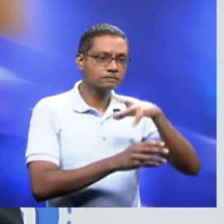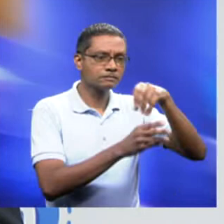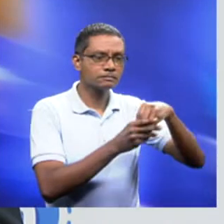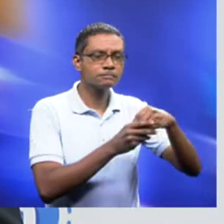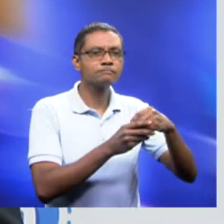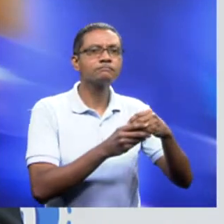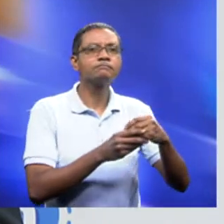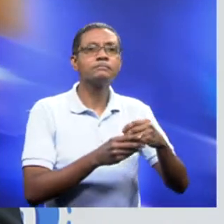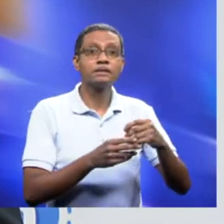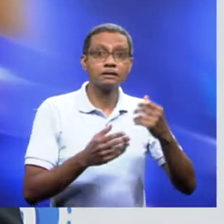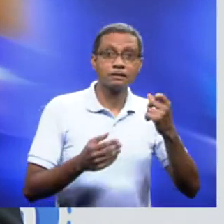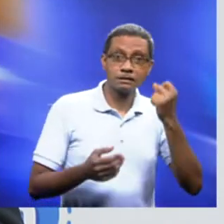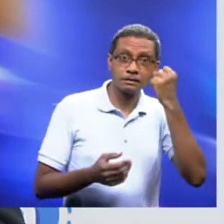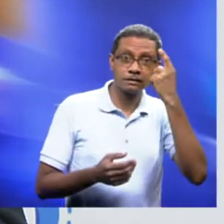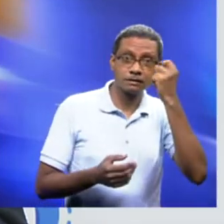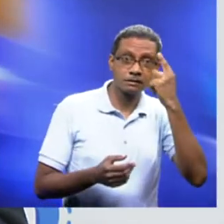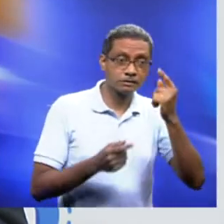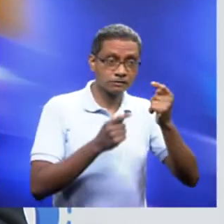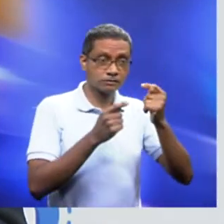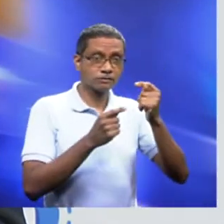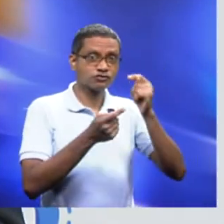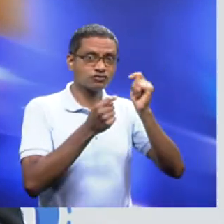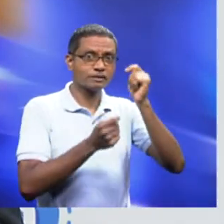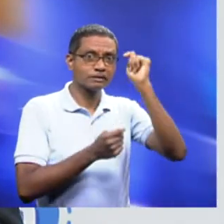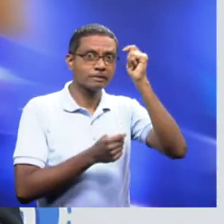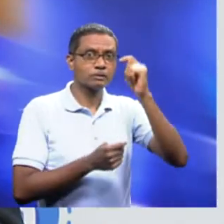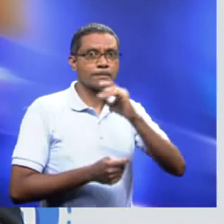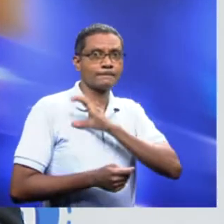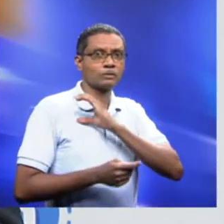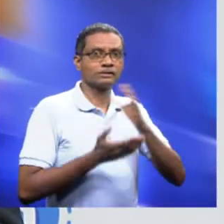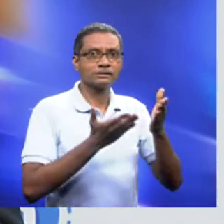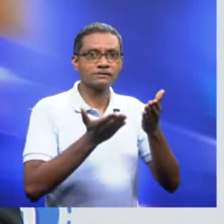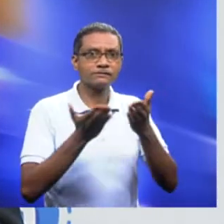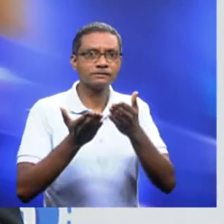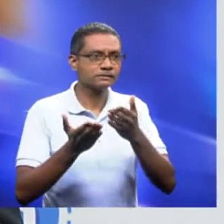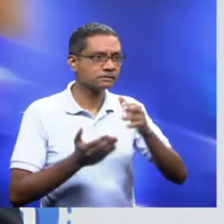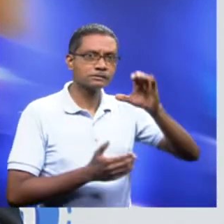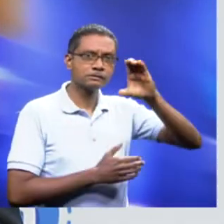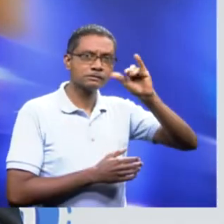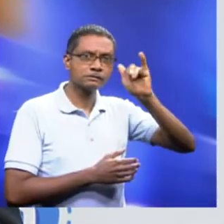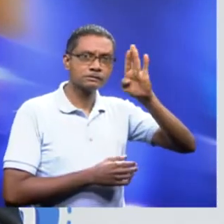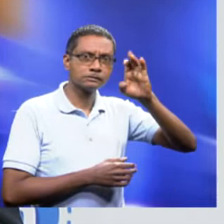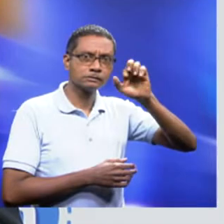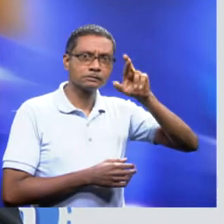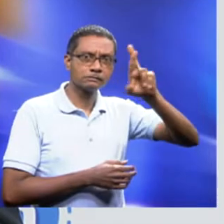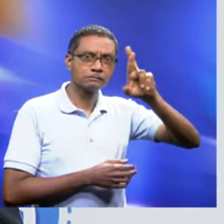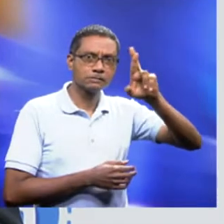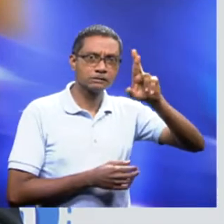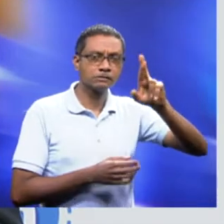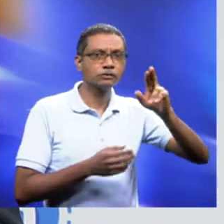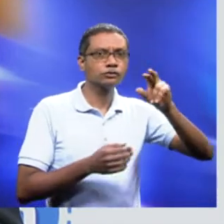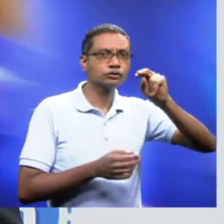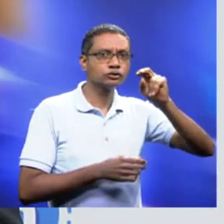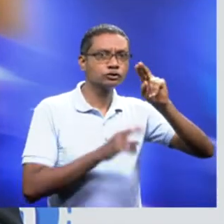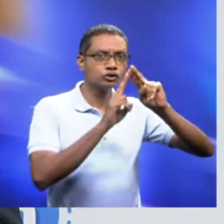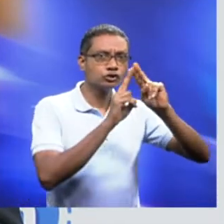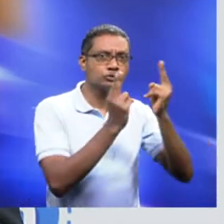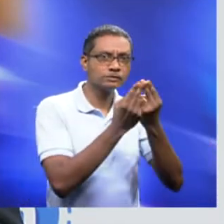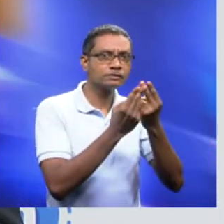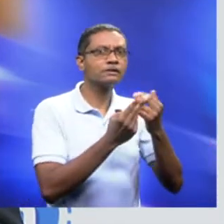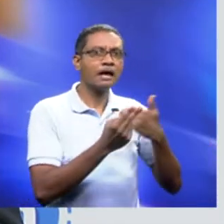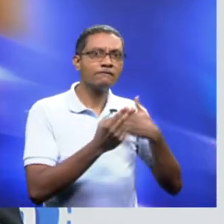the Trinidad and Tobago Police Service, the Cyber and Social Media Unit has direct responsibility to